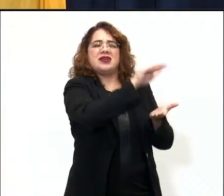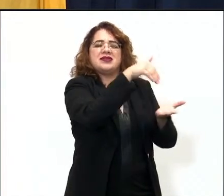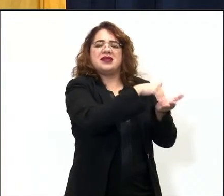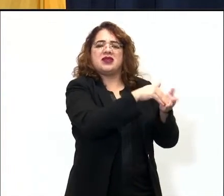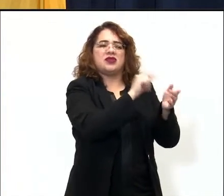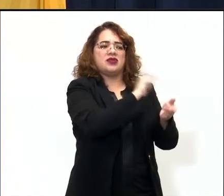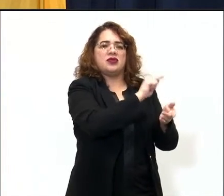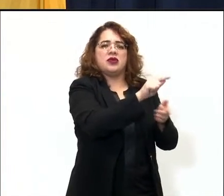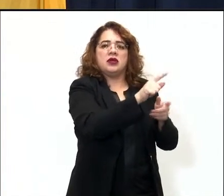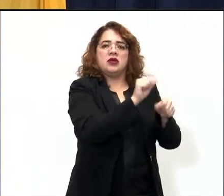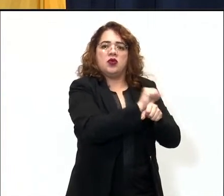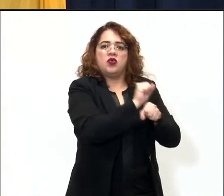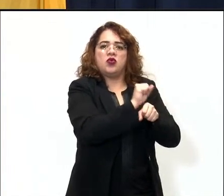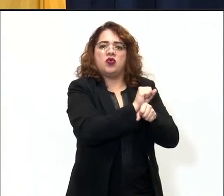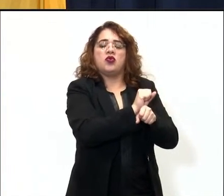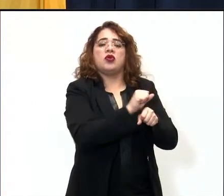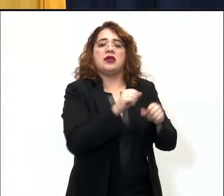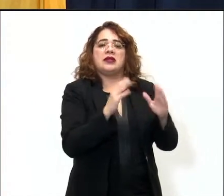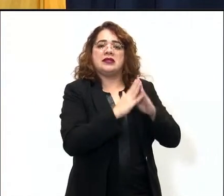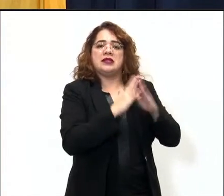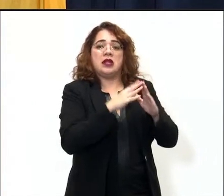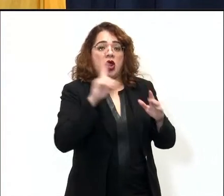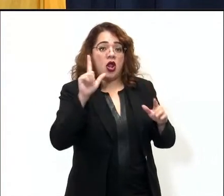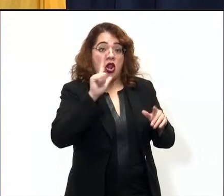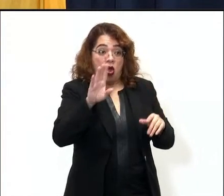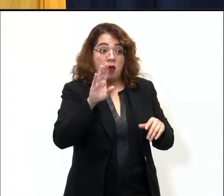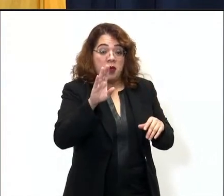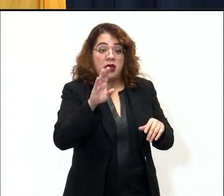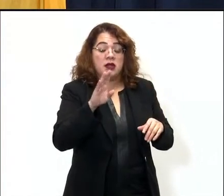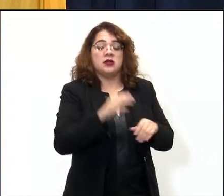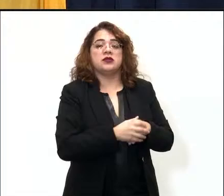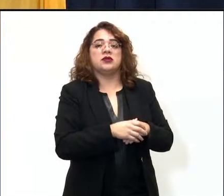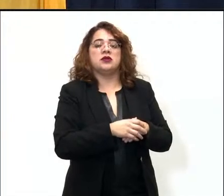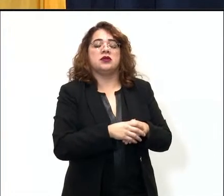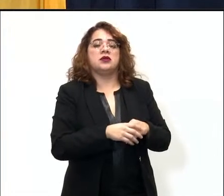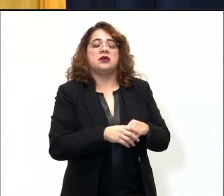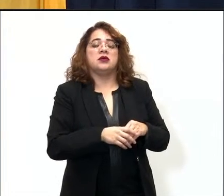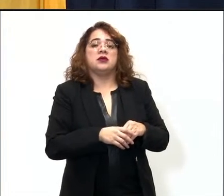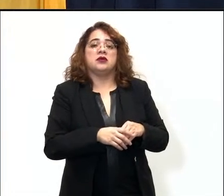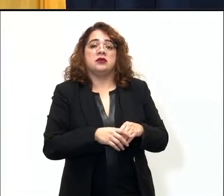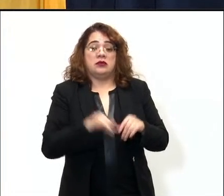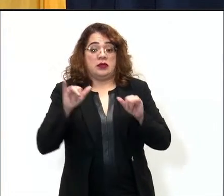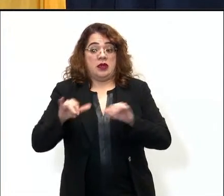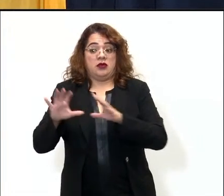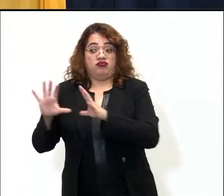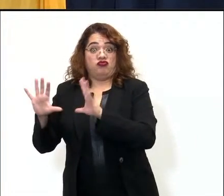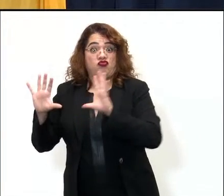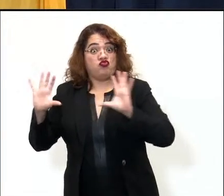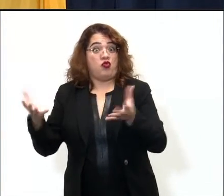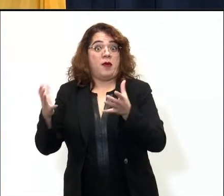center within the city of Long Beach. All of those folks